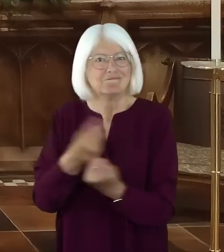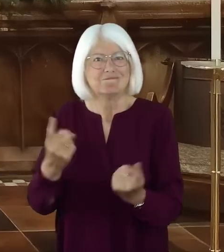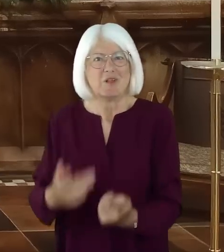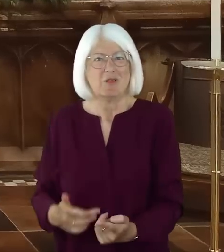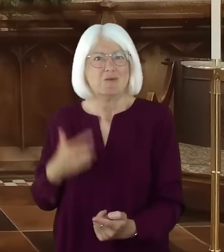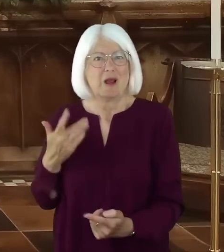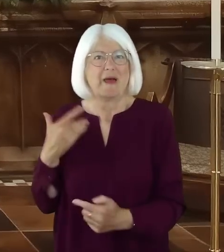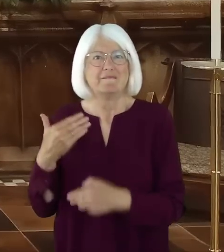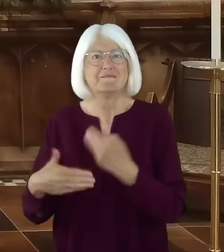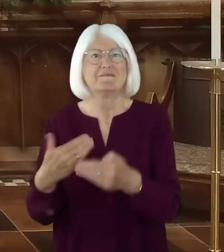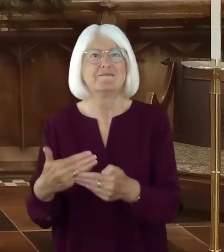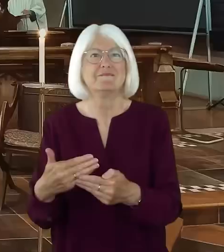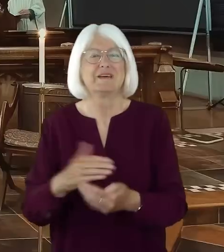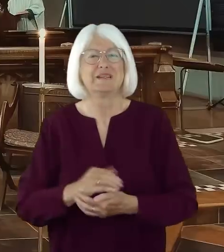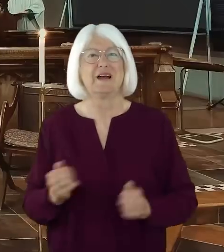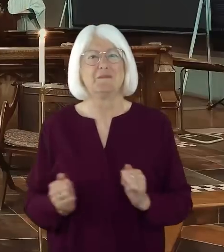days. Amen.